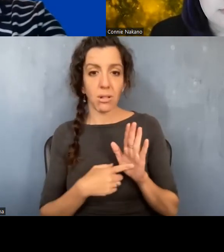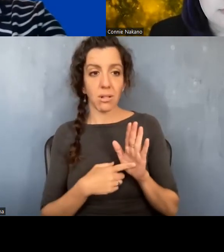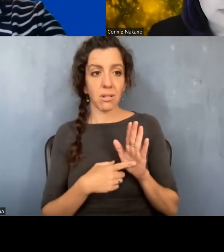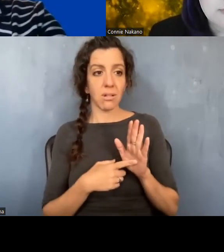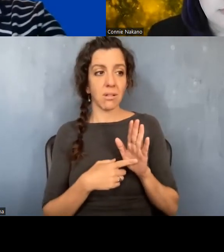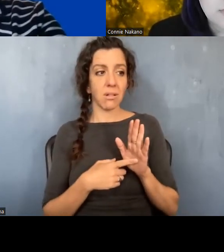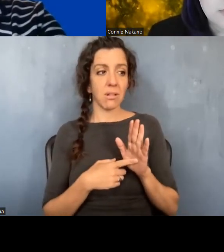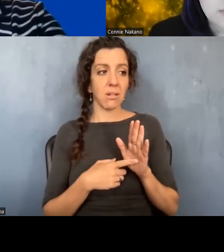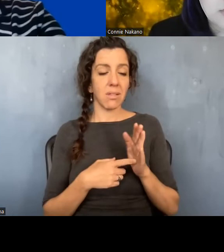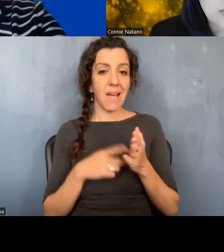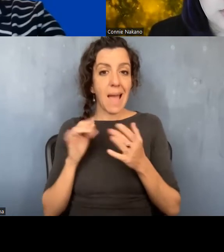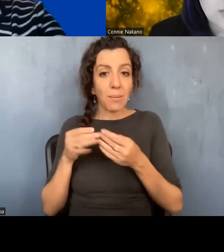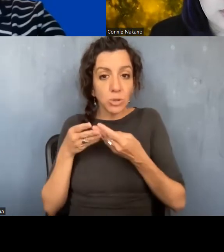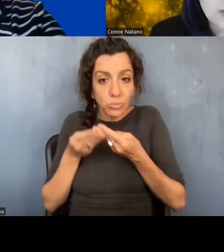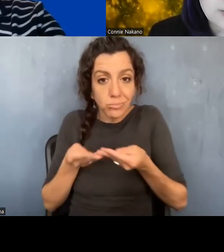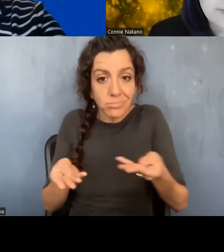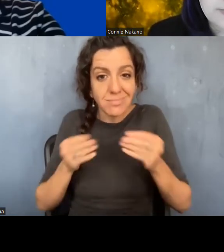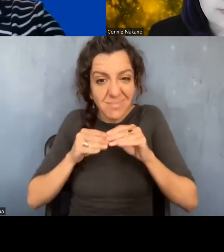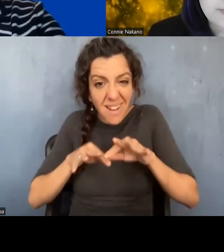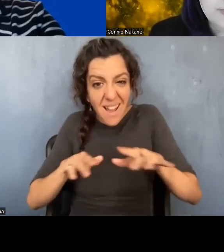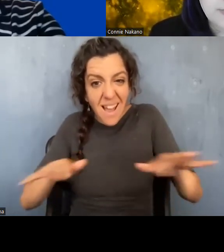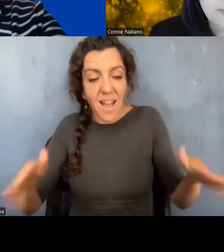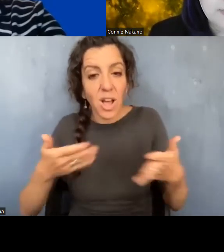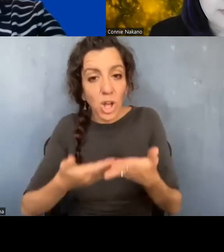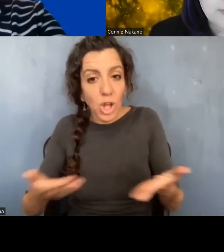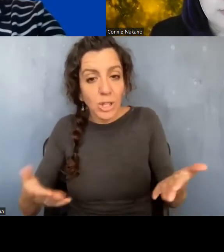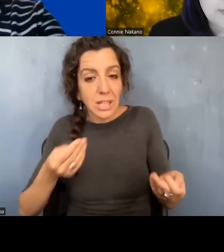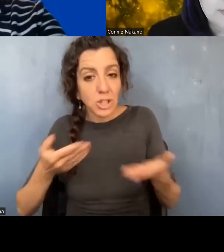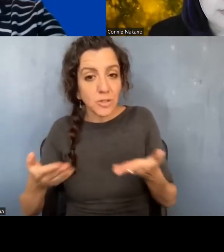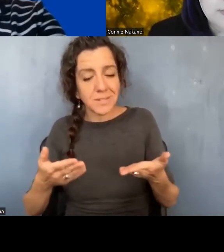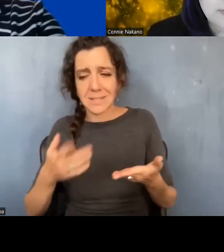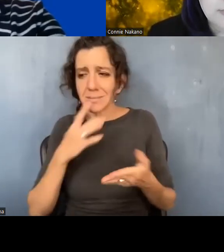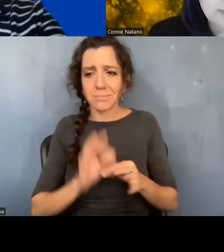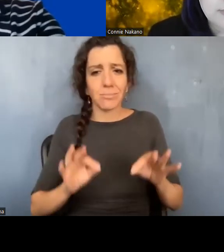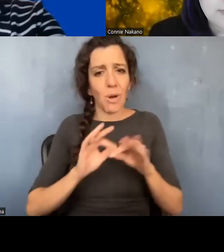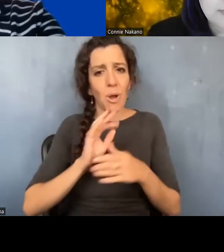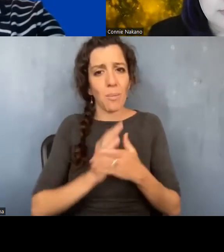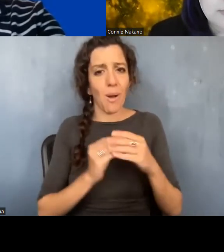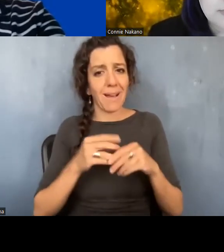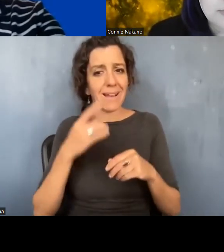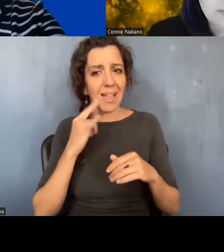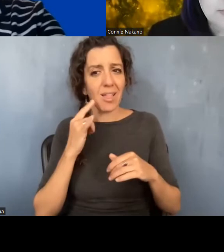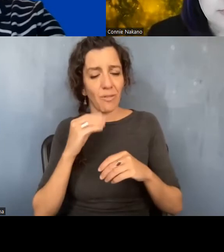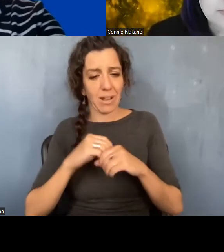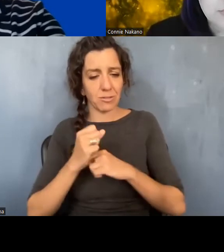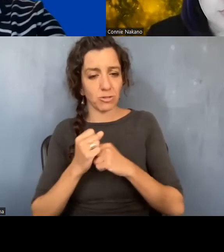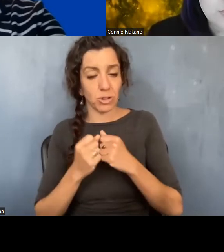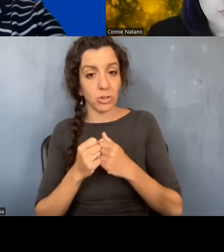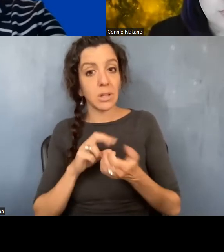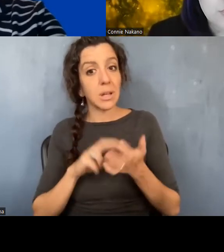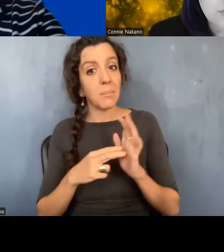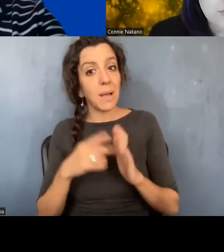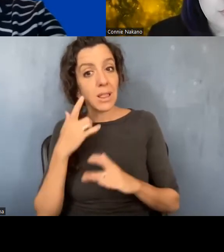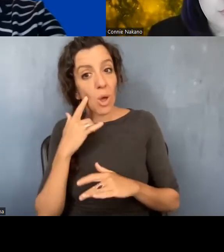passed goods and services and was a critical place in California's infrastructure, meaning the gold would come out